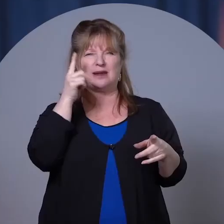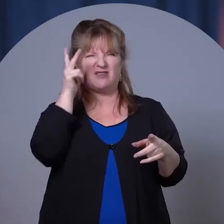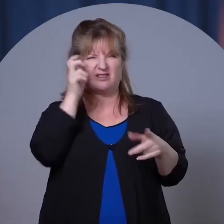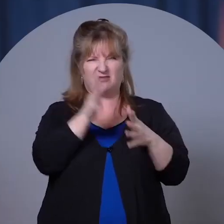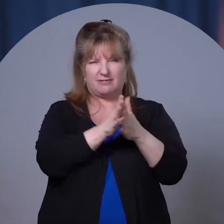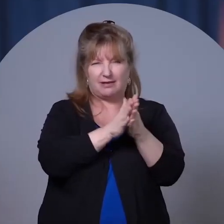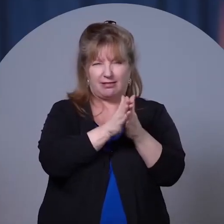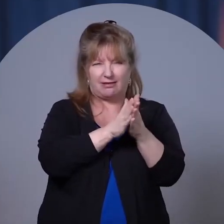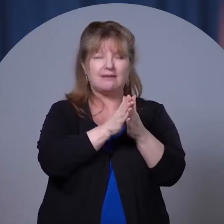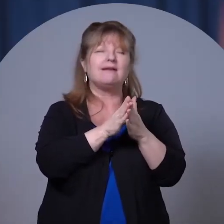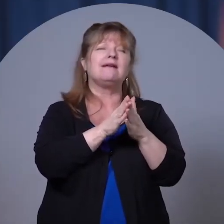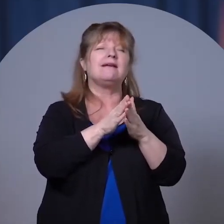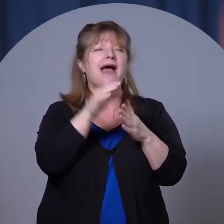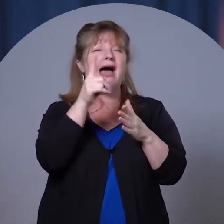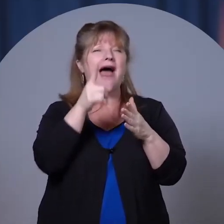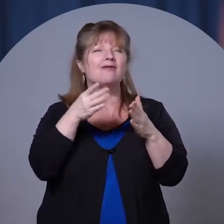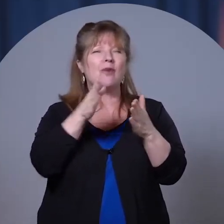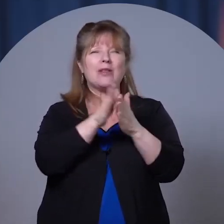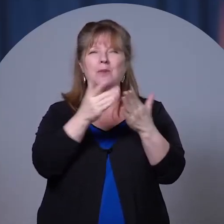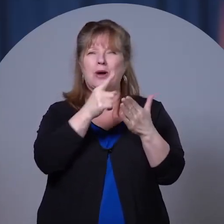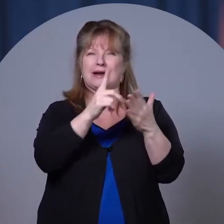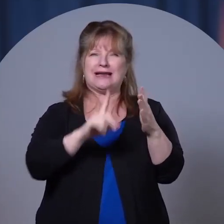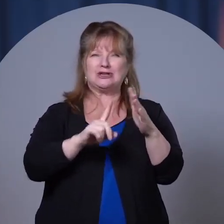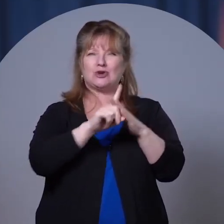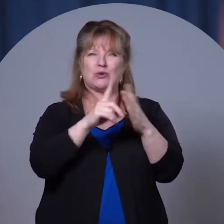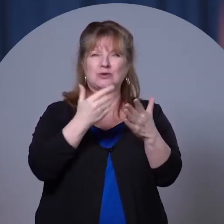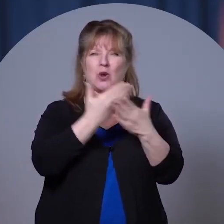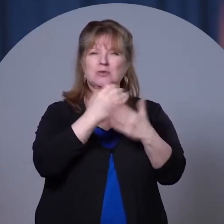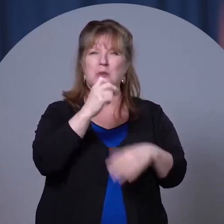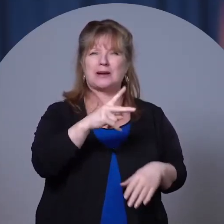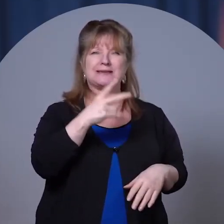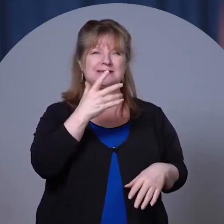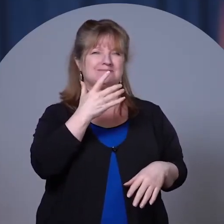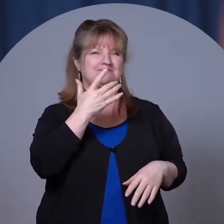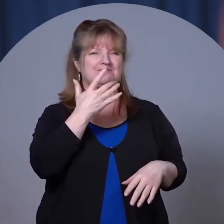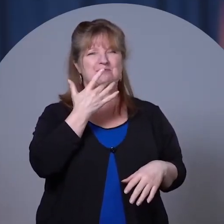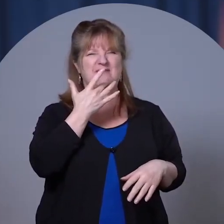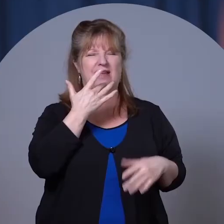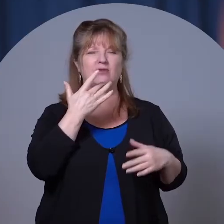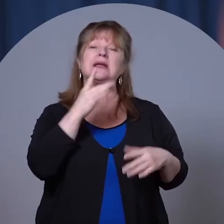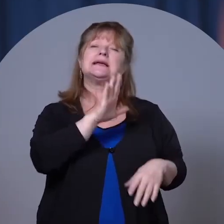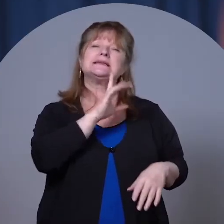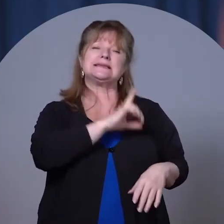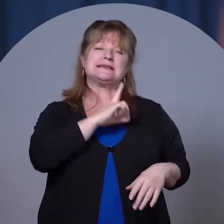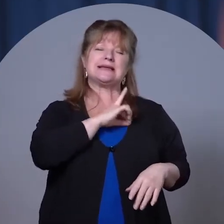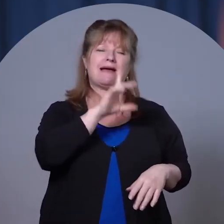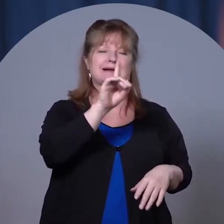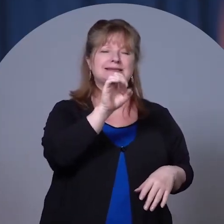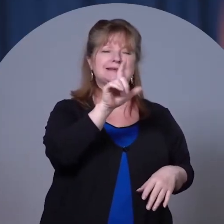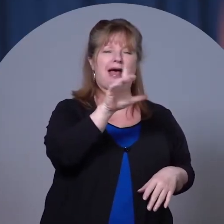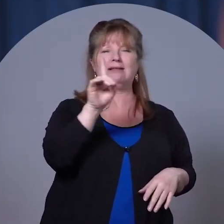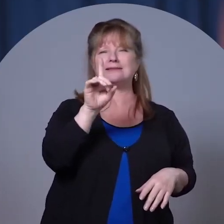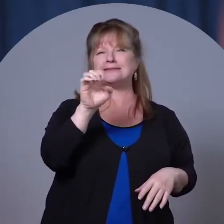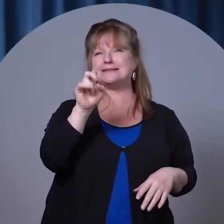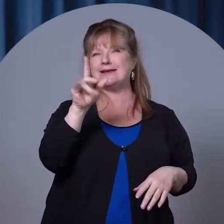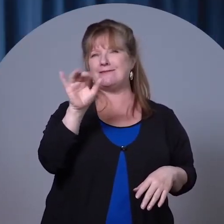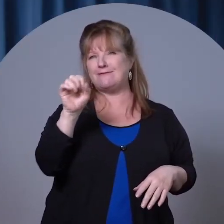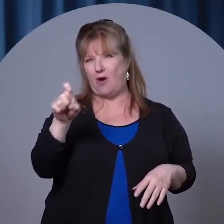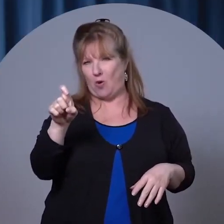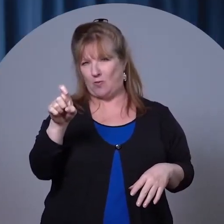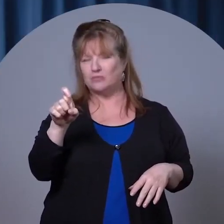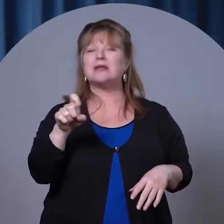devastating, and the reality is that some of our beloved organizations will be forced to close or change forms. Some have already